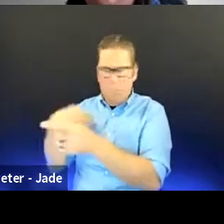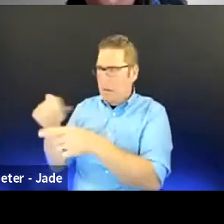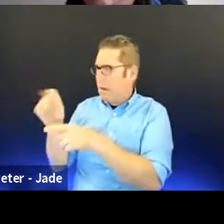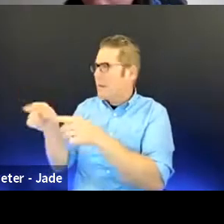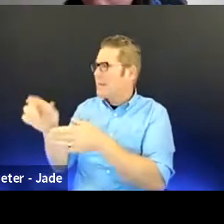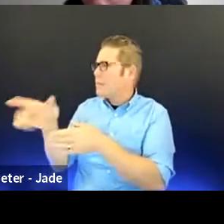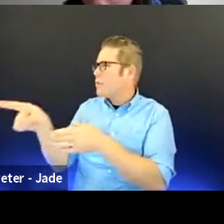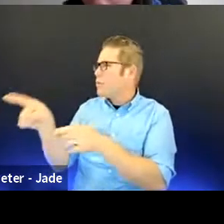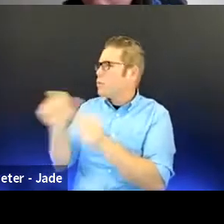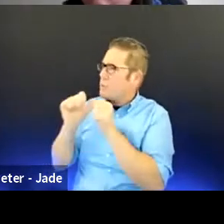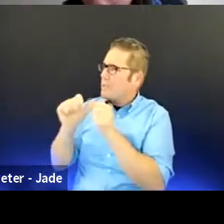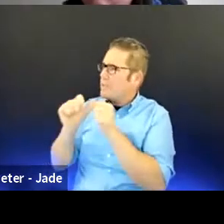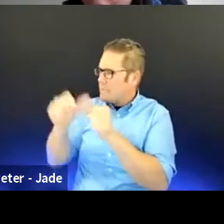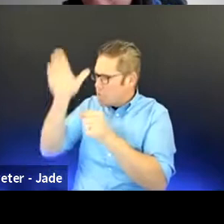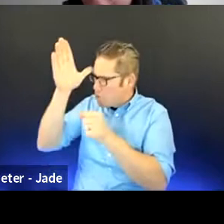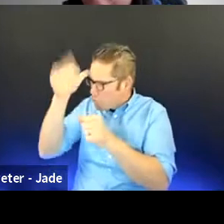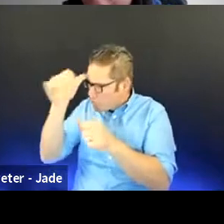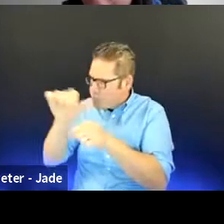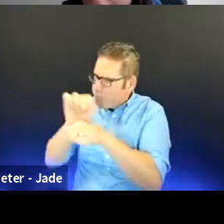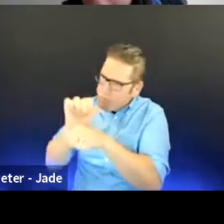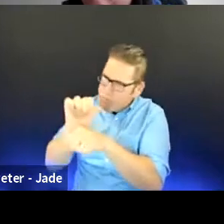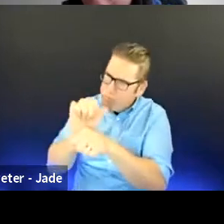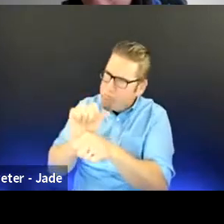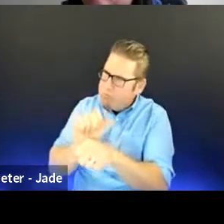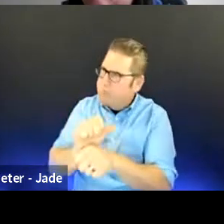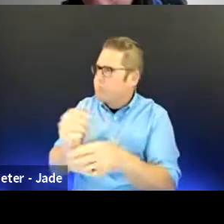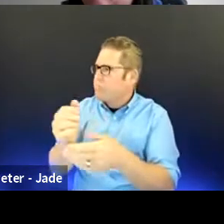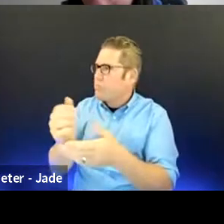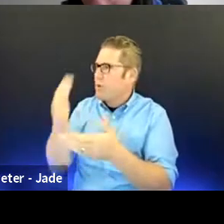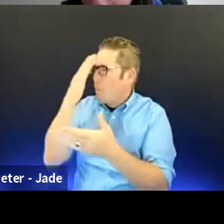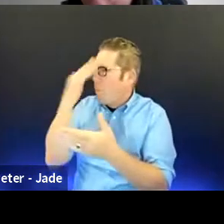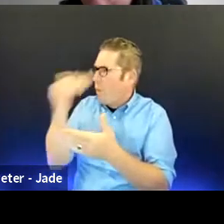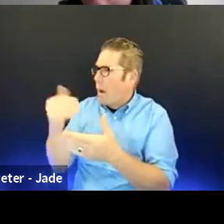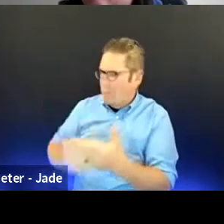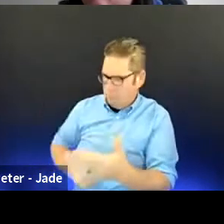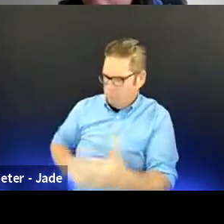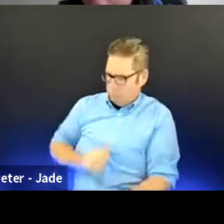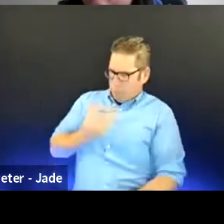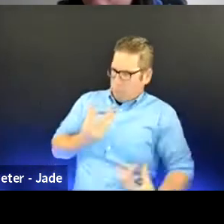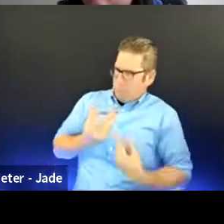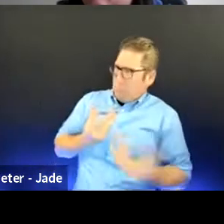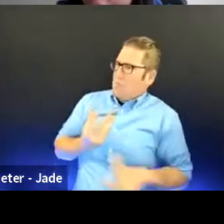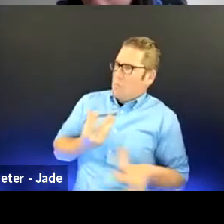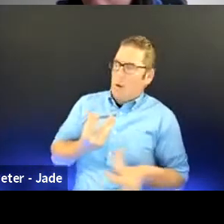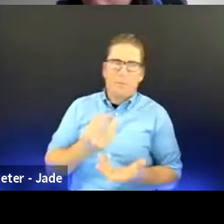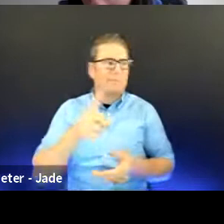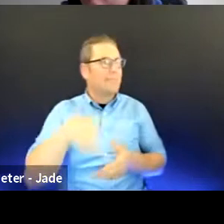students. And that's what I would say. We've got the most remarkable, hardworking, perseverant,